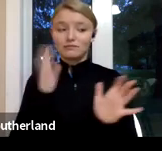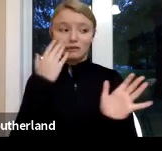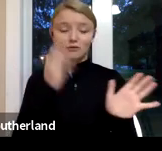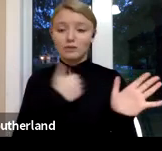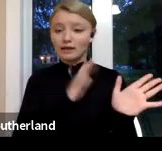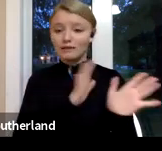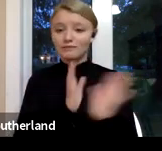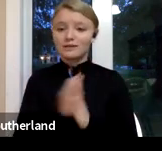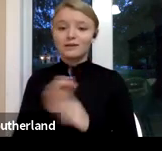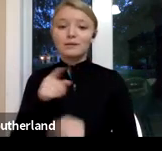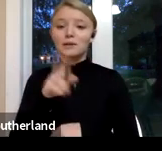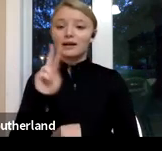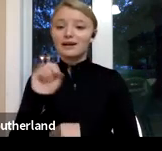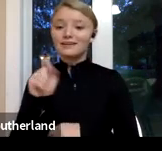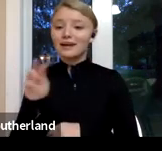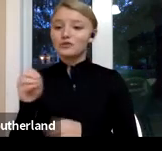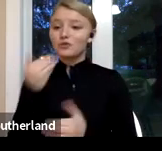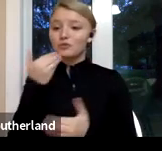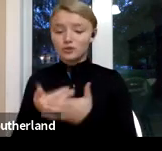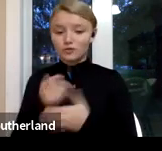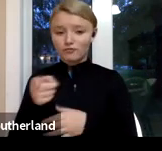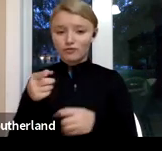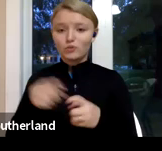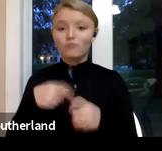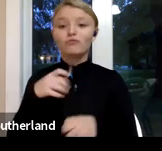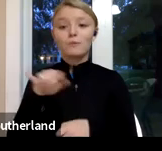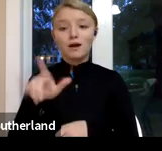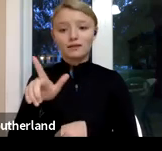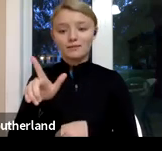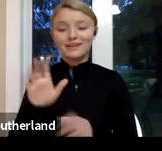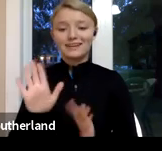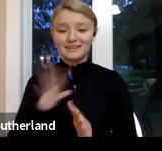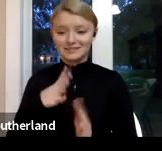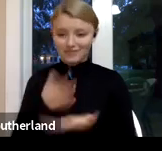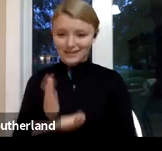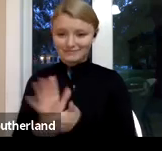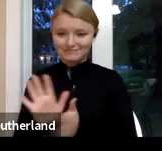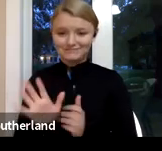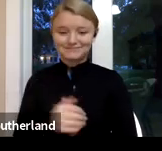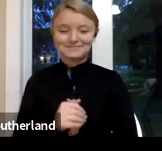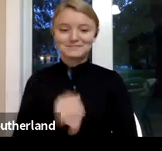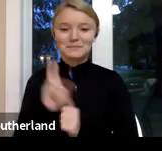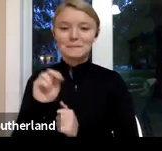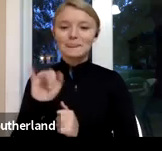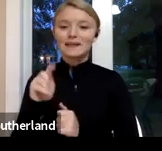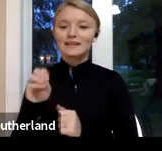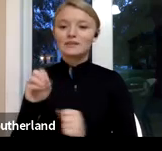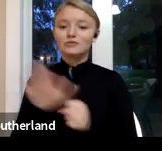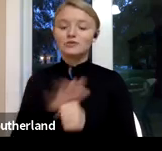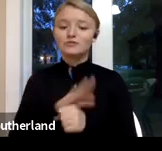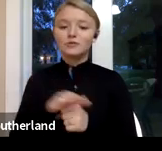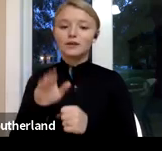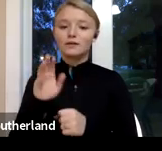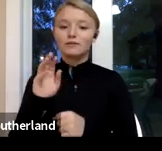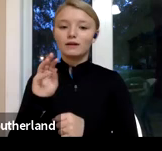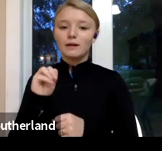Nitro is good for you. It's from Young Living. It's okay. So nitro is full of minerals. It's